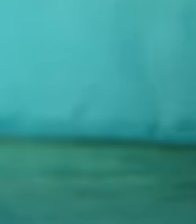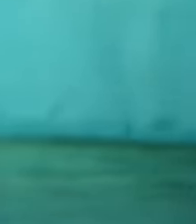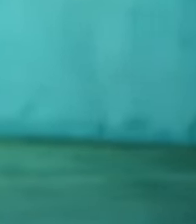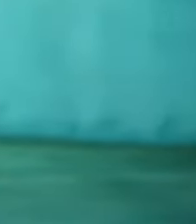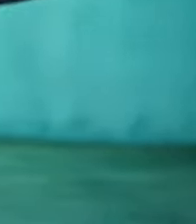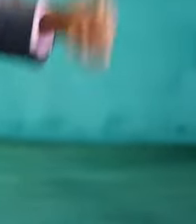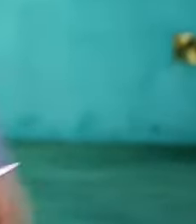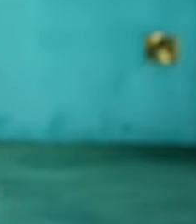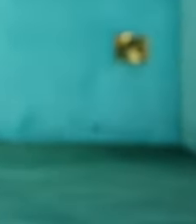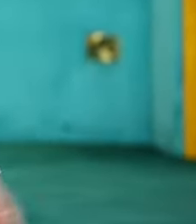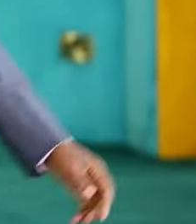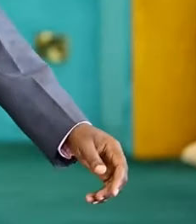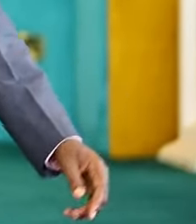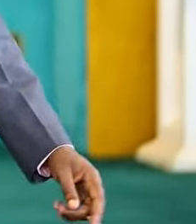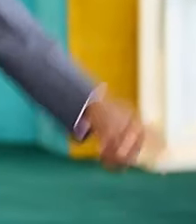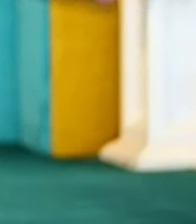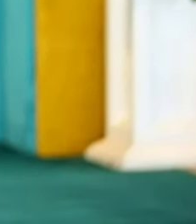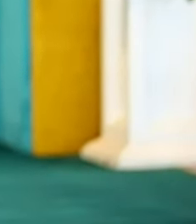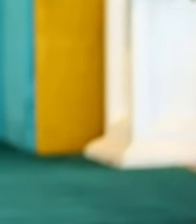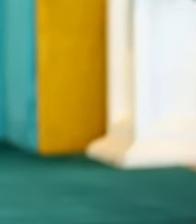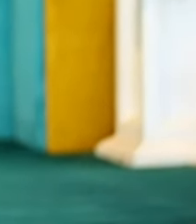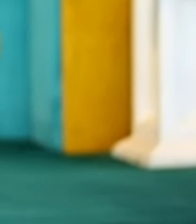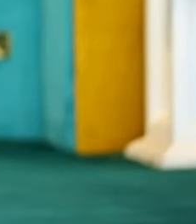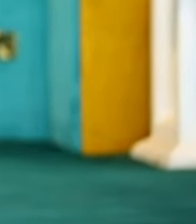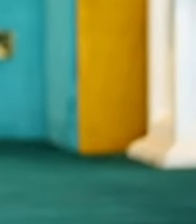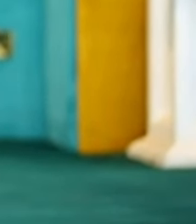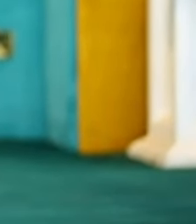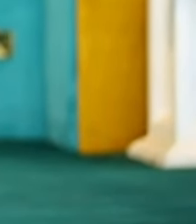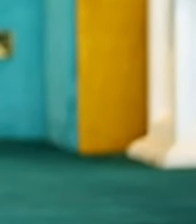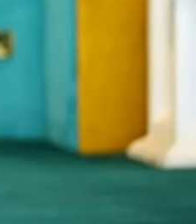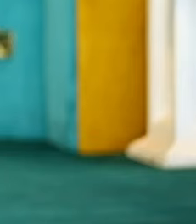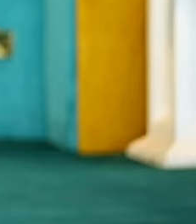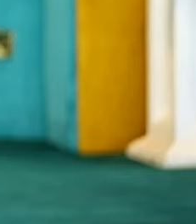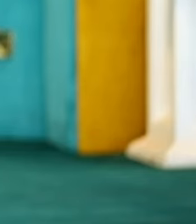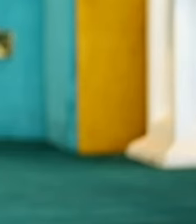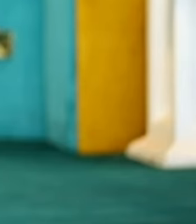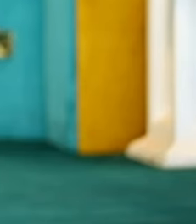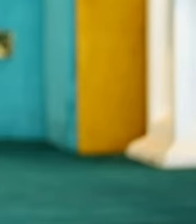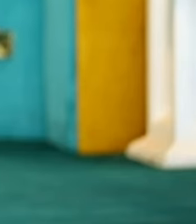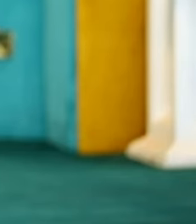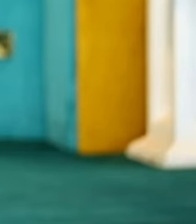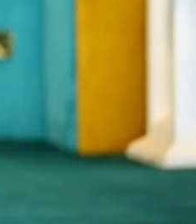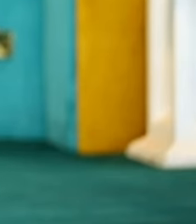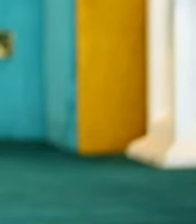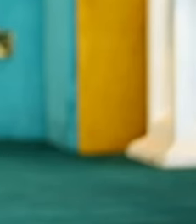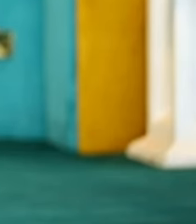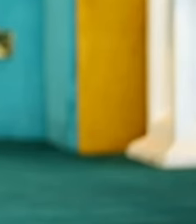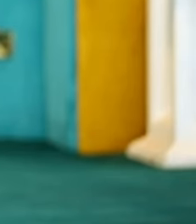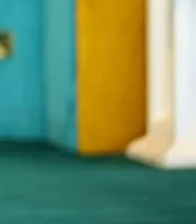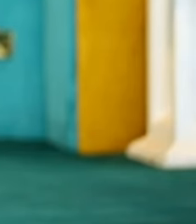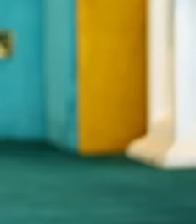When they were told to stop preaching, he told them, "This Christ who